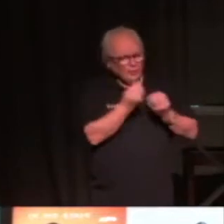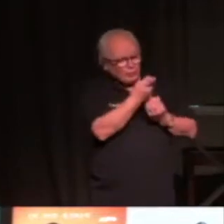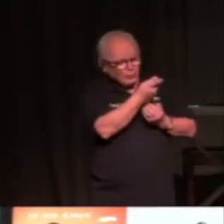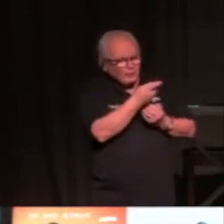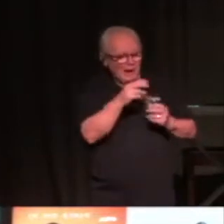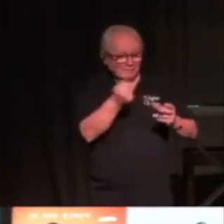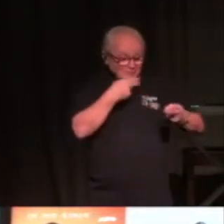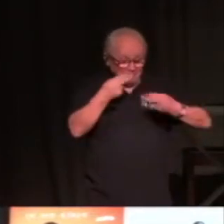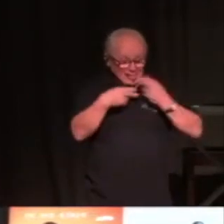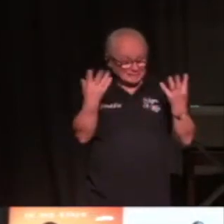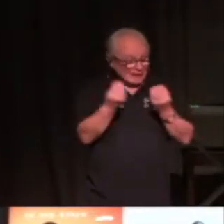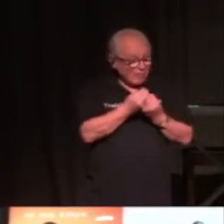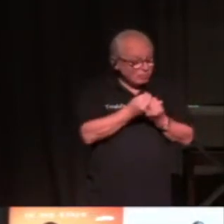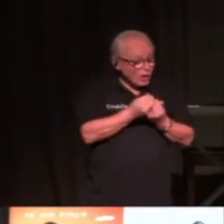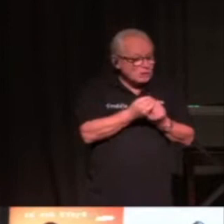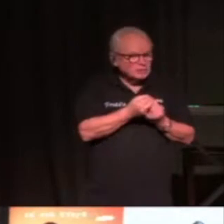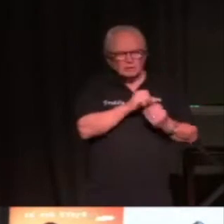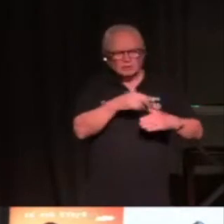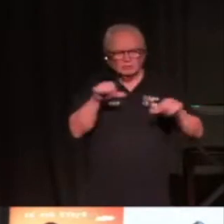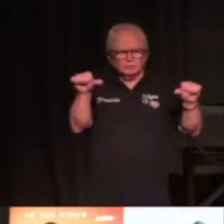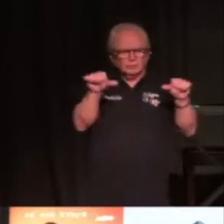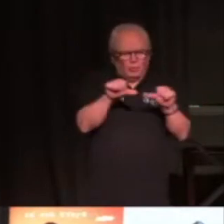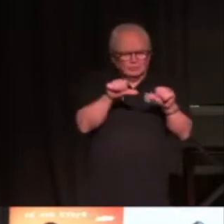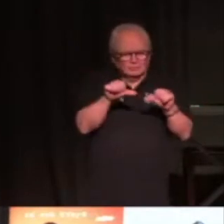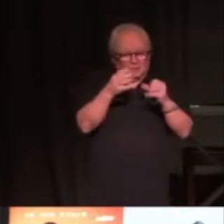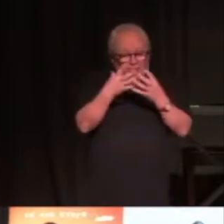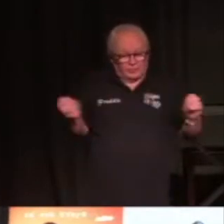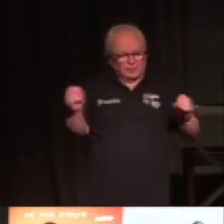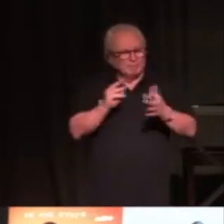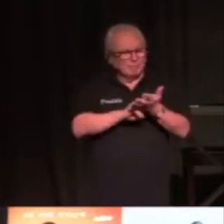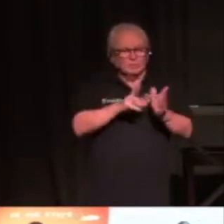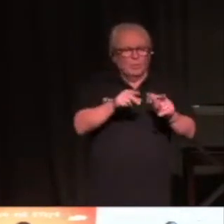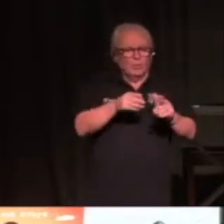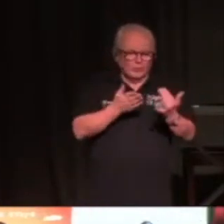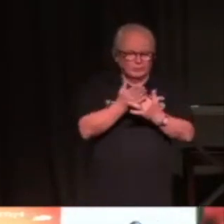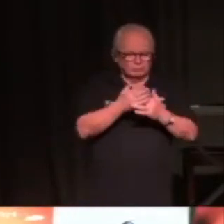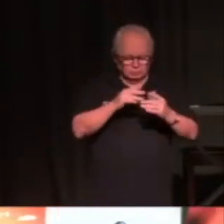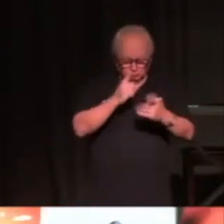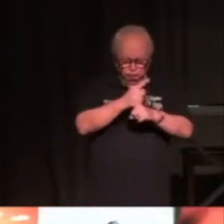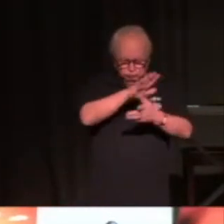meal together. And it's not for short moments. It's over a meal.